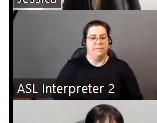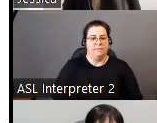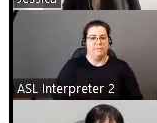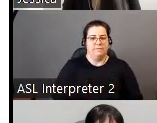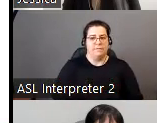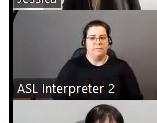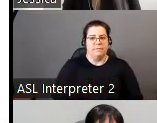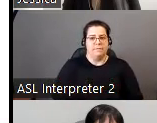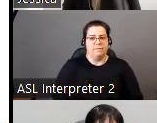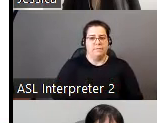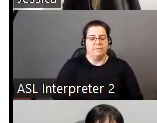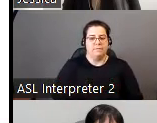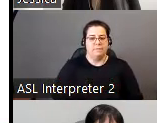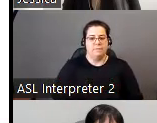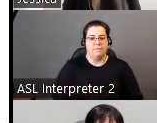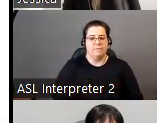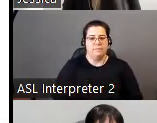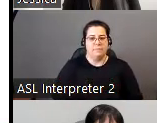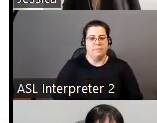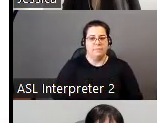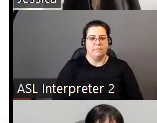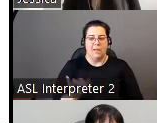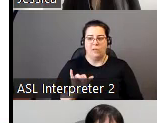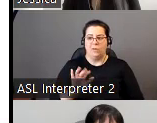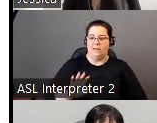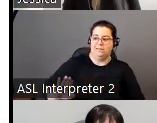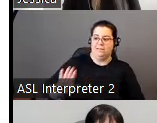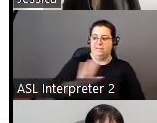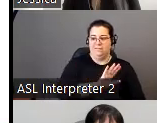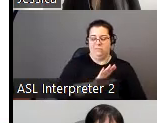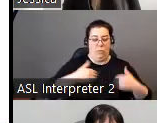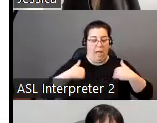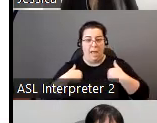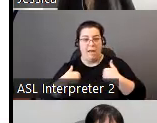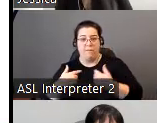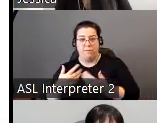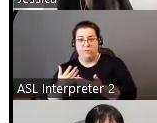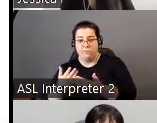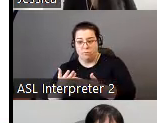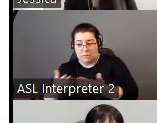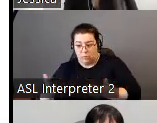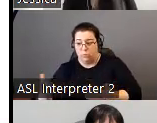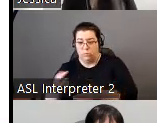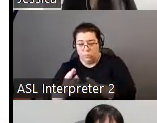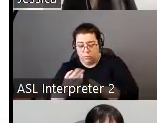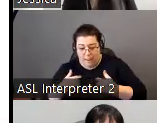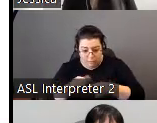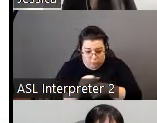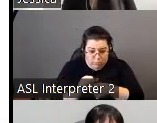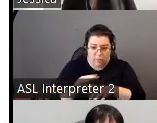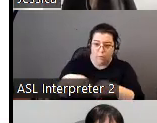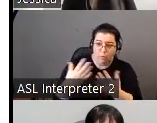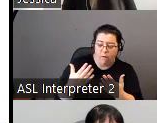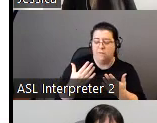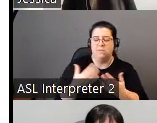shelter services to have the resources and training to make sure we're asking the right questions so we can provide the right supports, I think is so important.